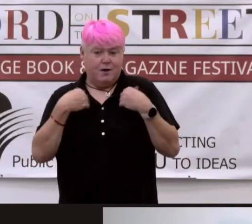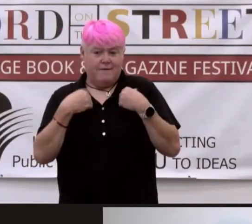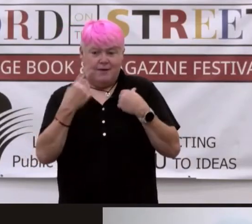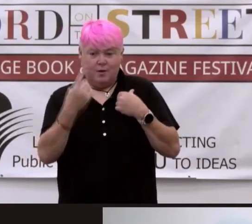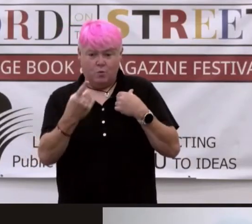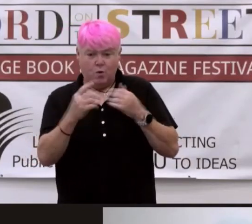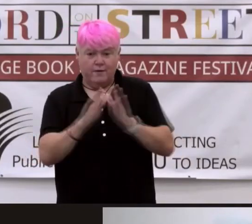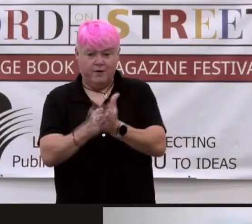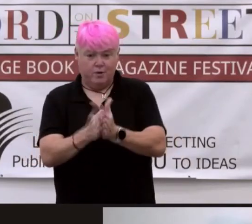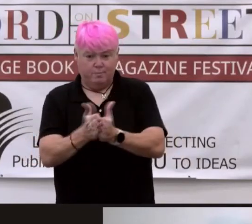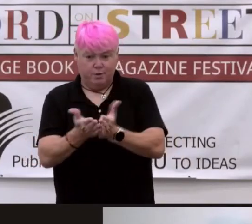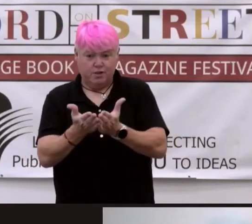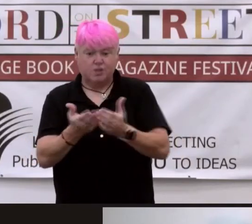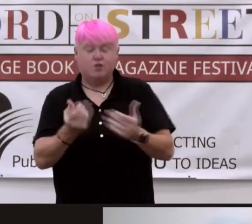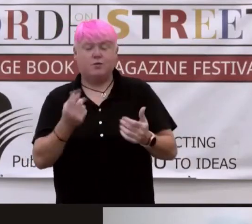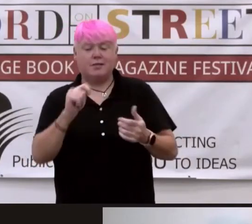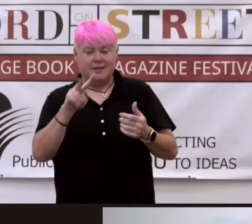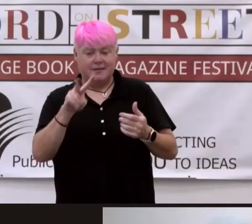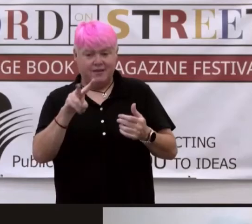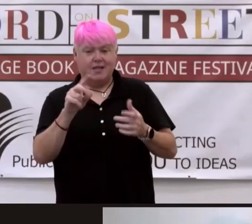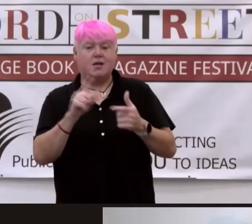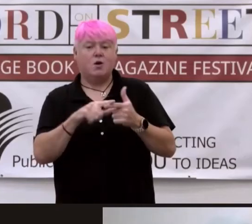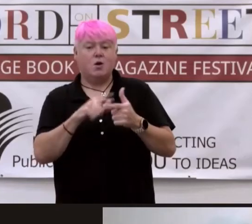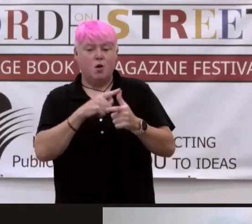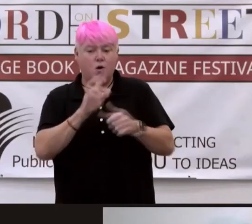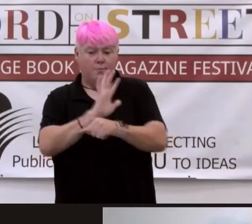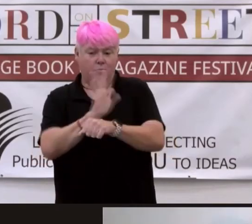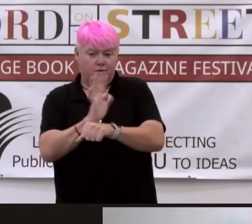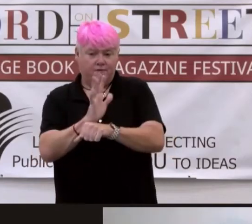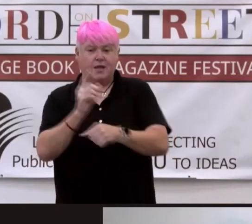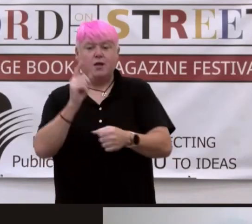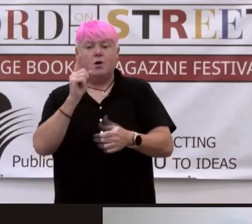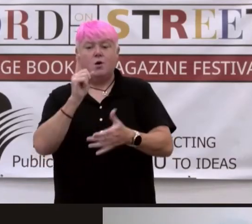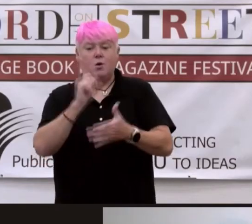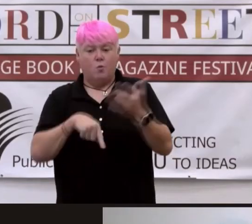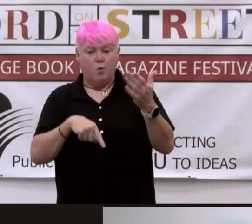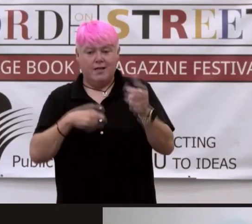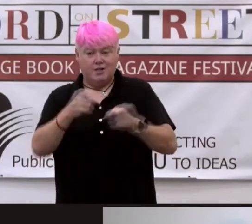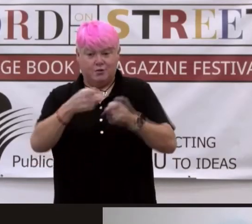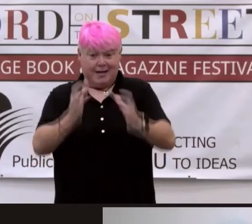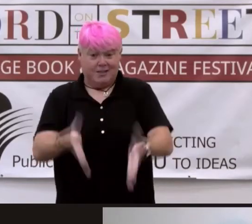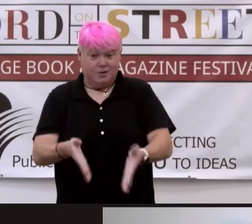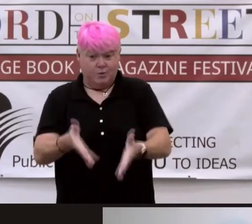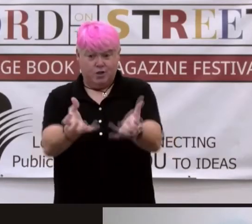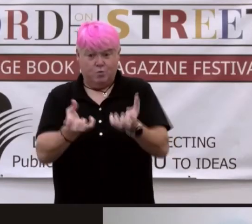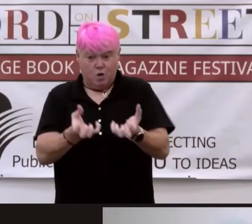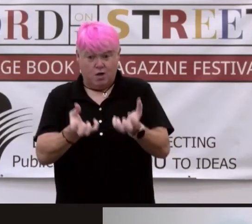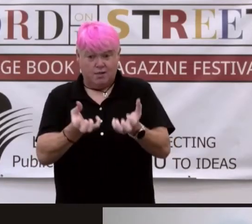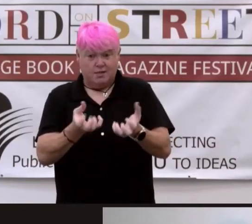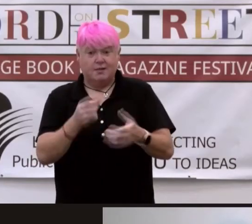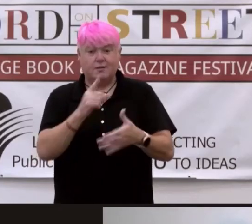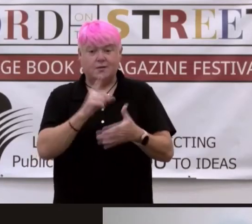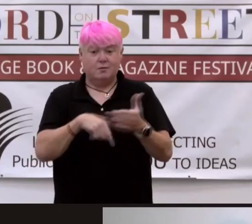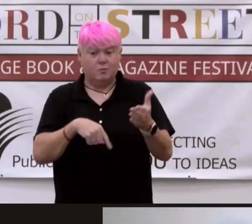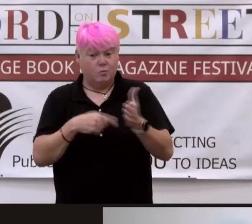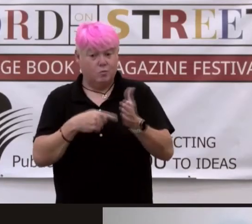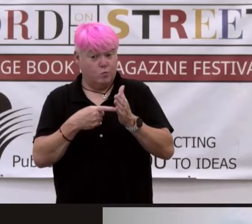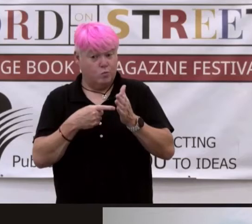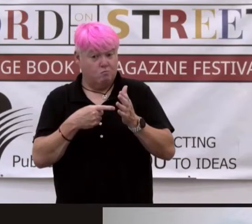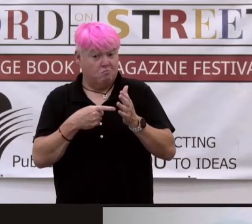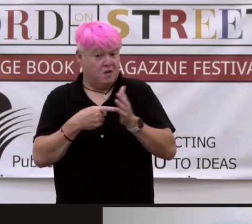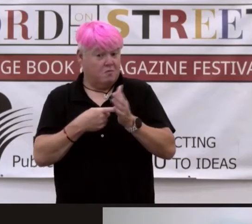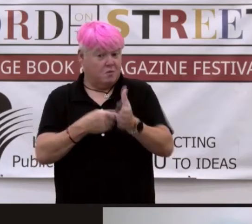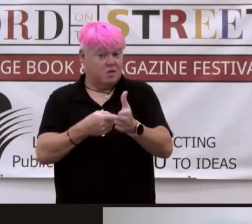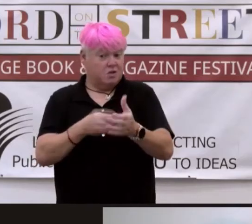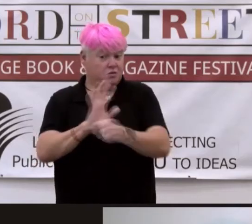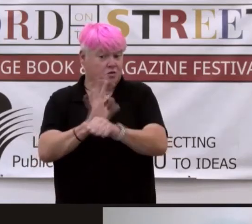or movie, what directors would be your dream to helm those projects? Or what shows or movies have the same vibe that you